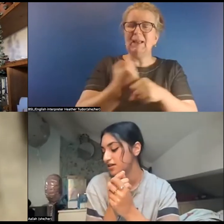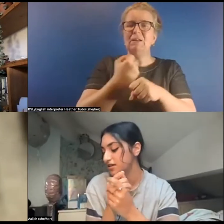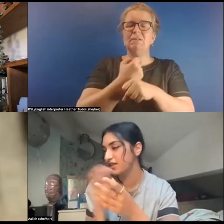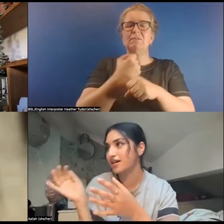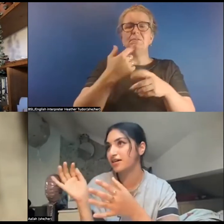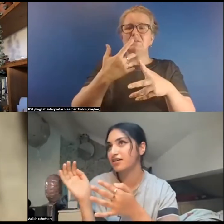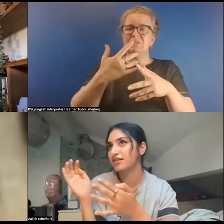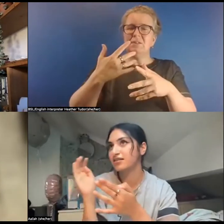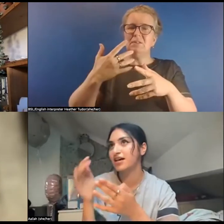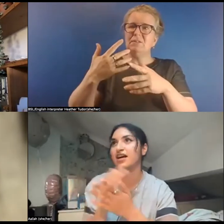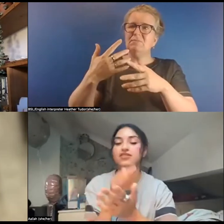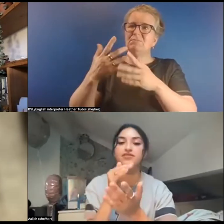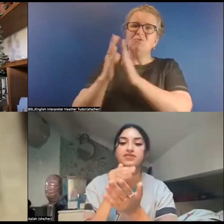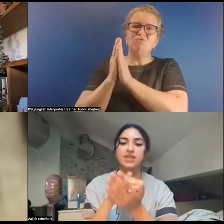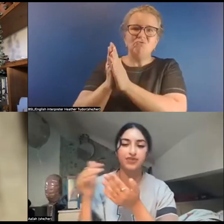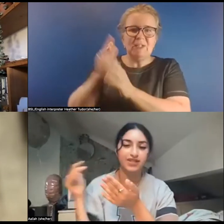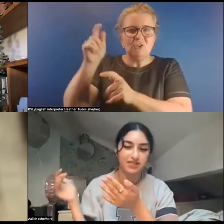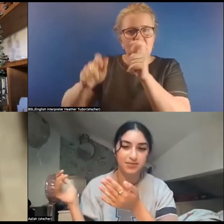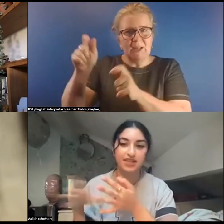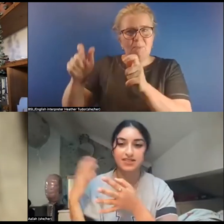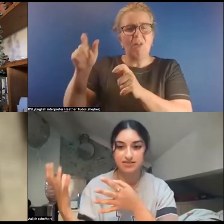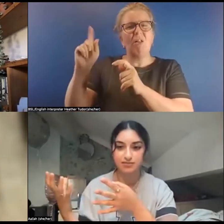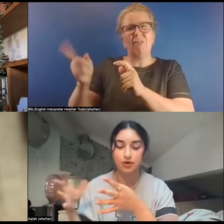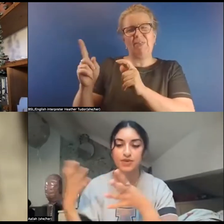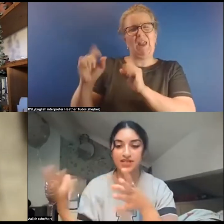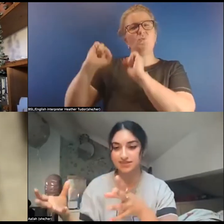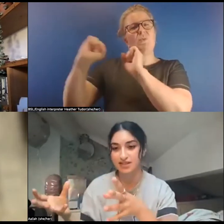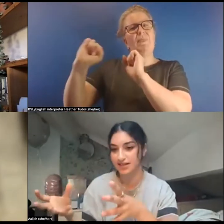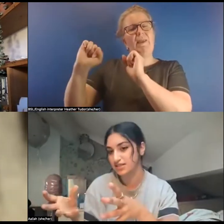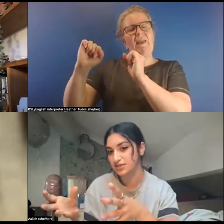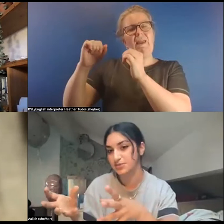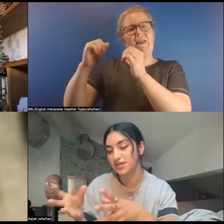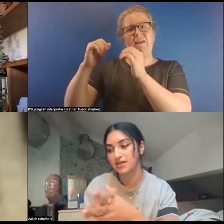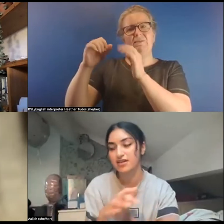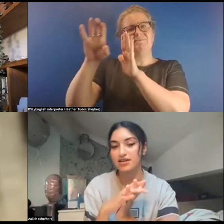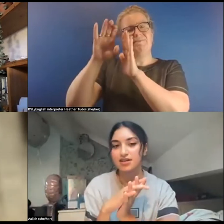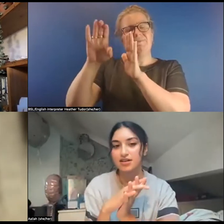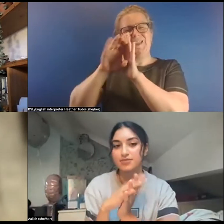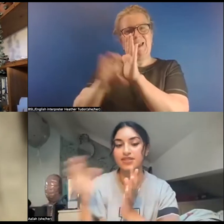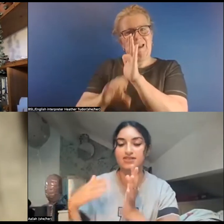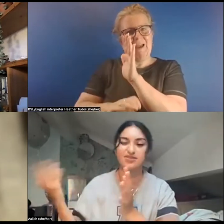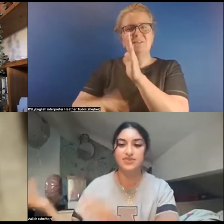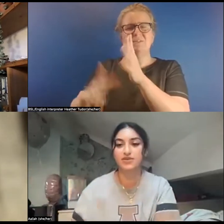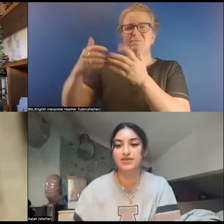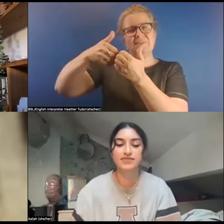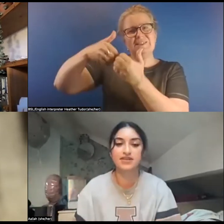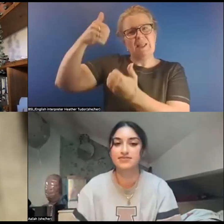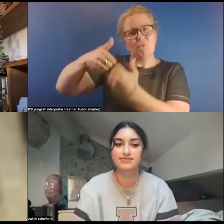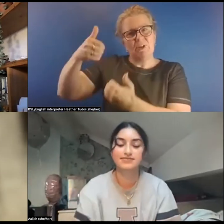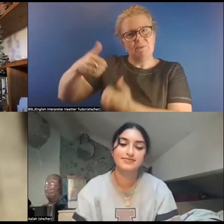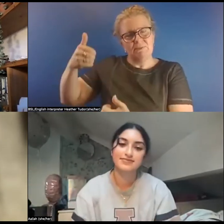And that kind of separates them, and that's what we consider the caste system to be, and that's what's kept it